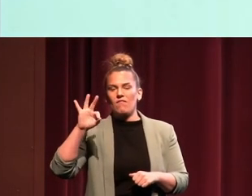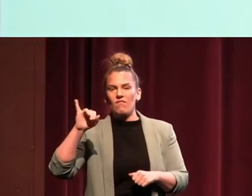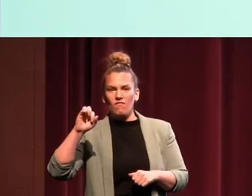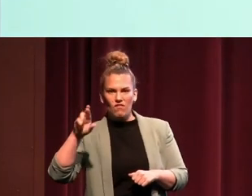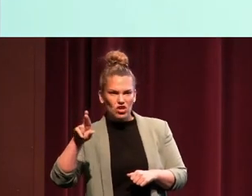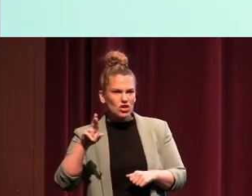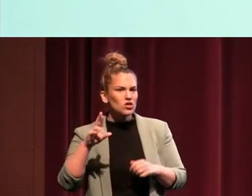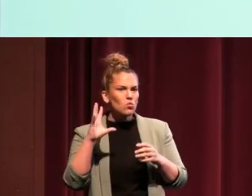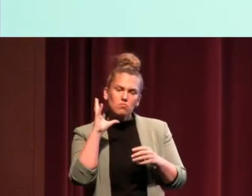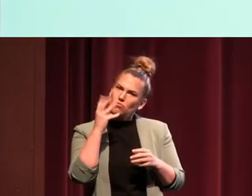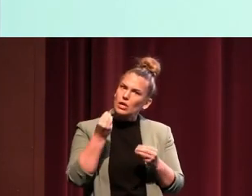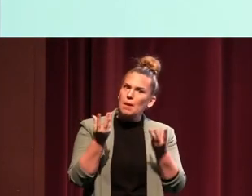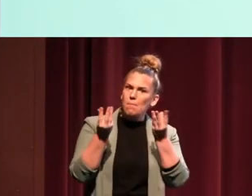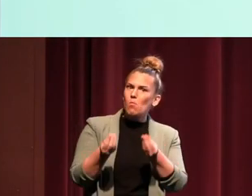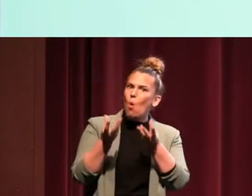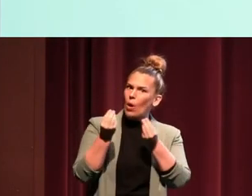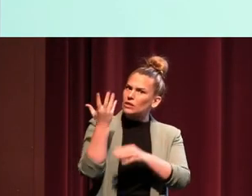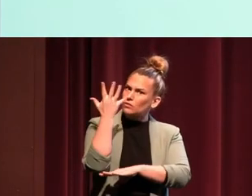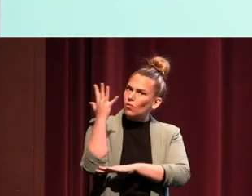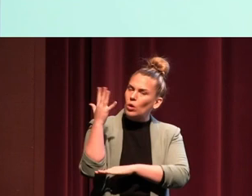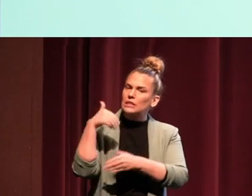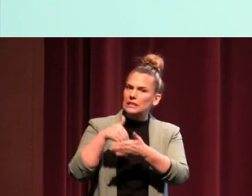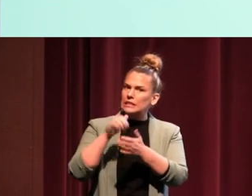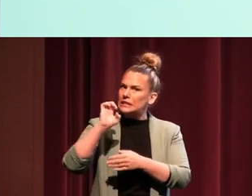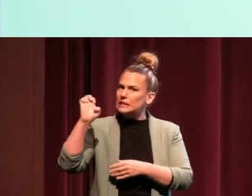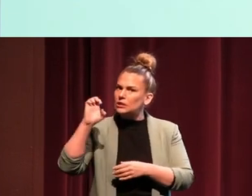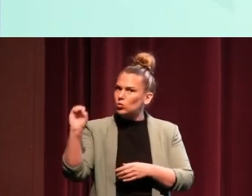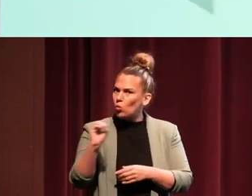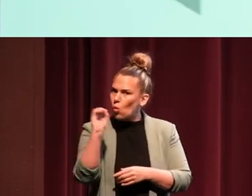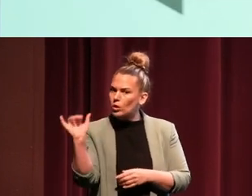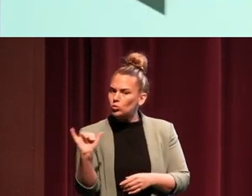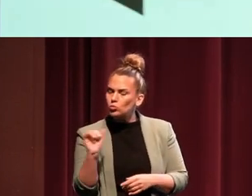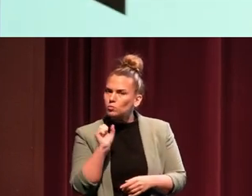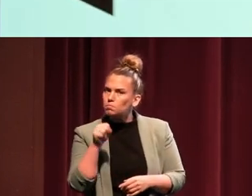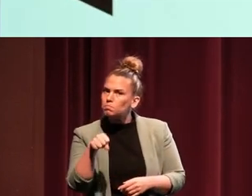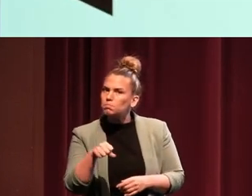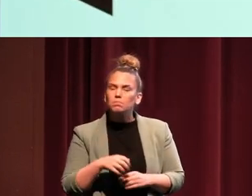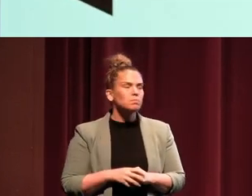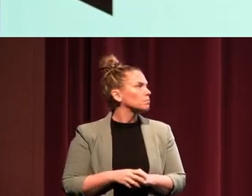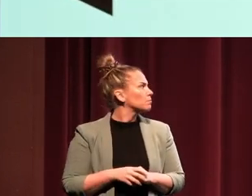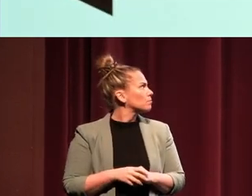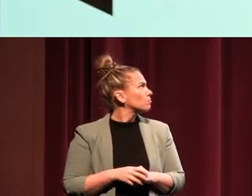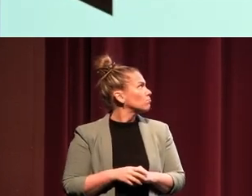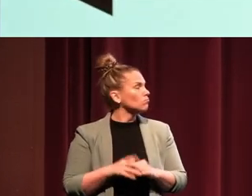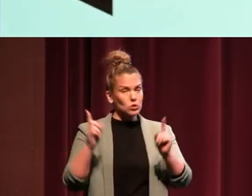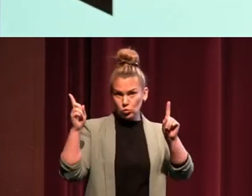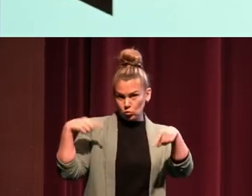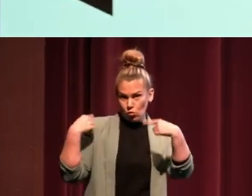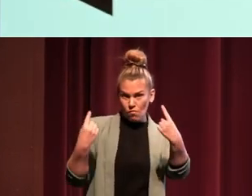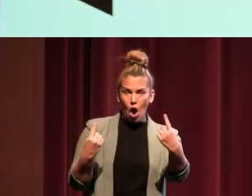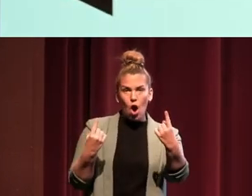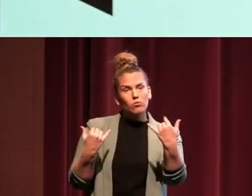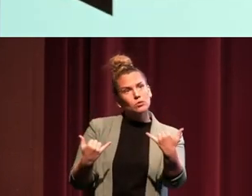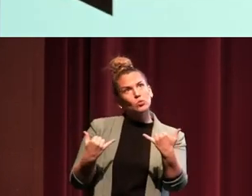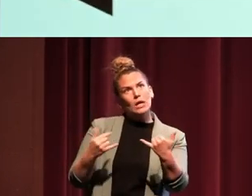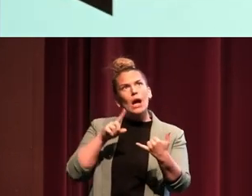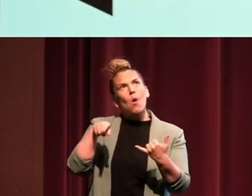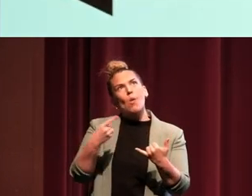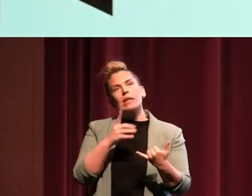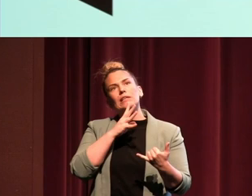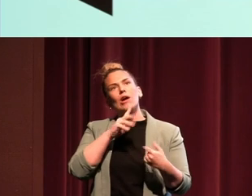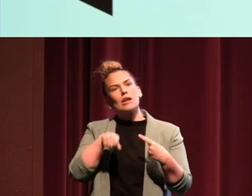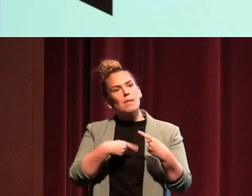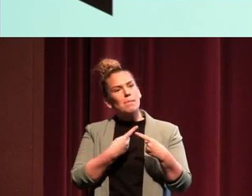in eastern Oregon as well. So far today, I've only talked